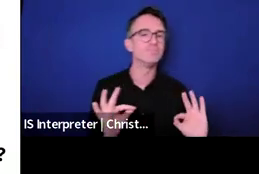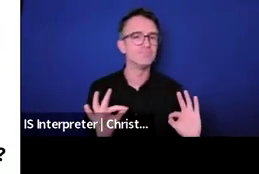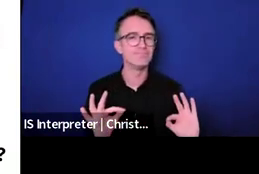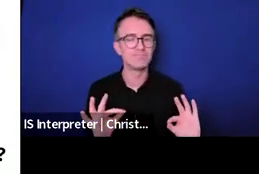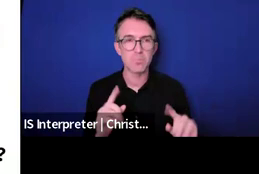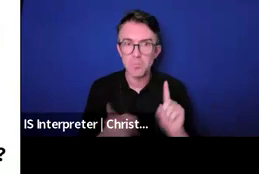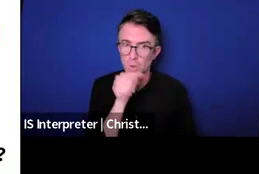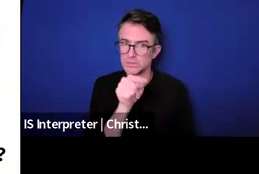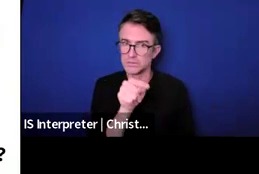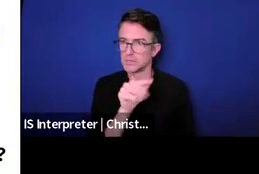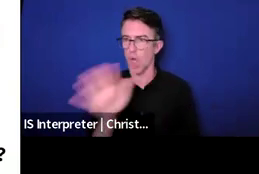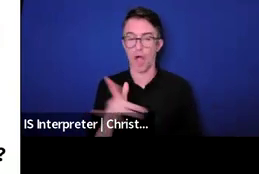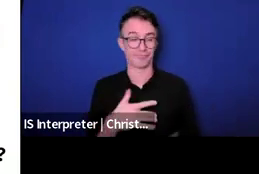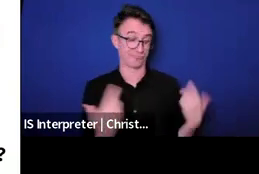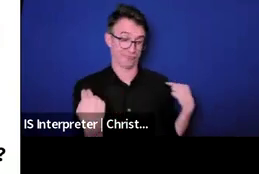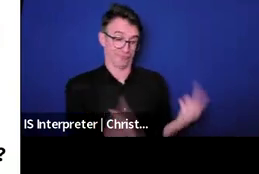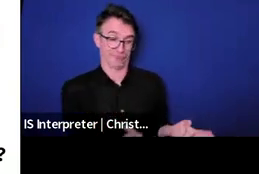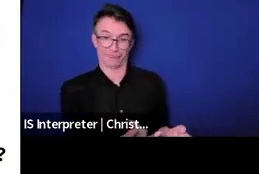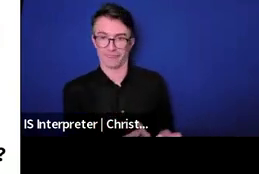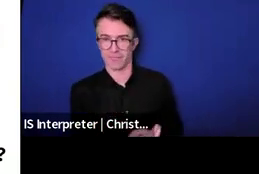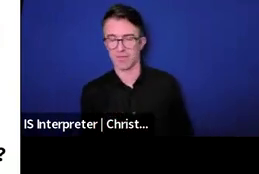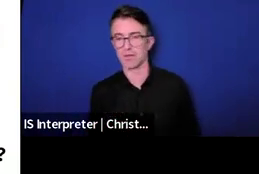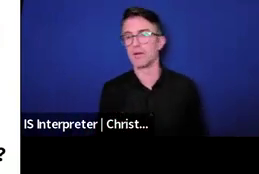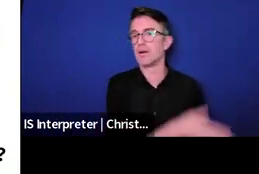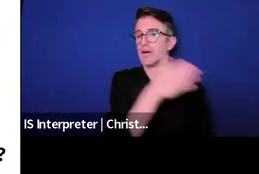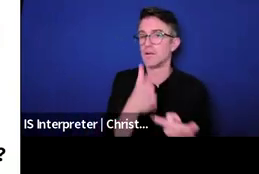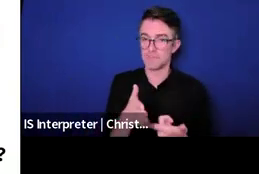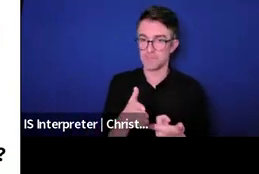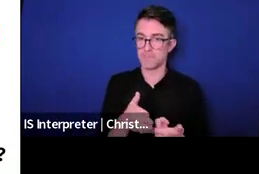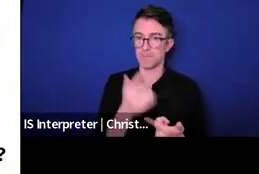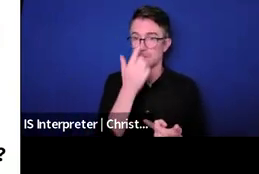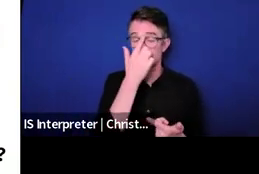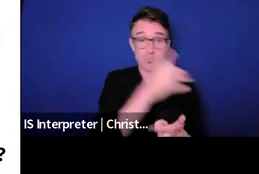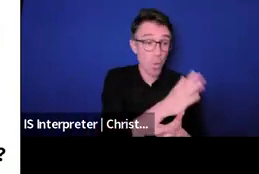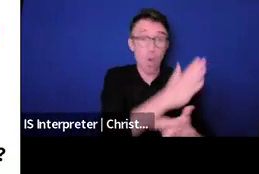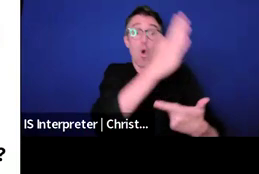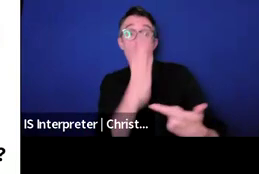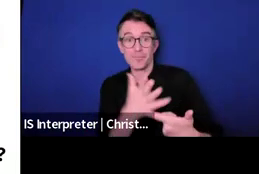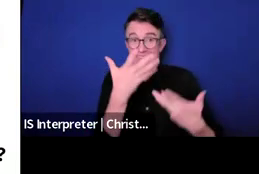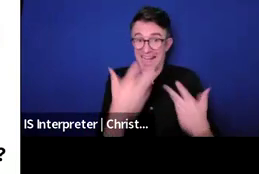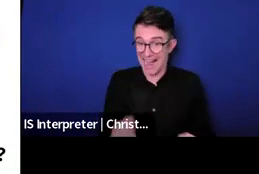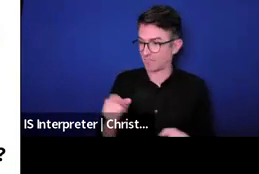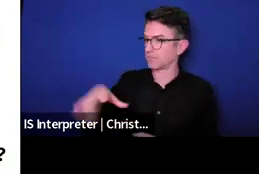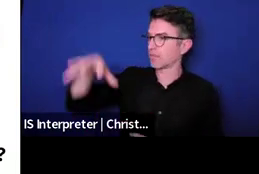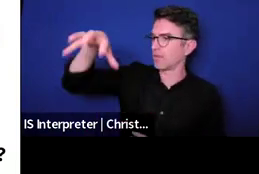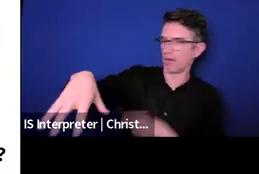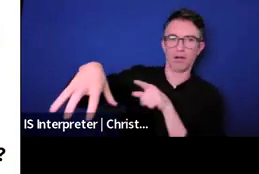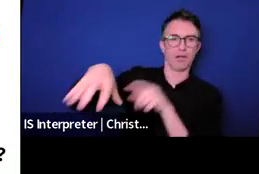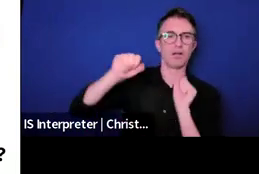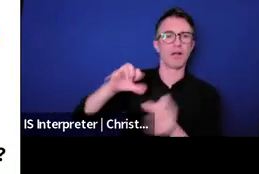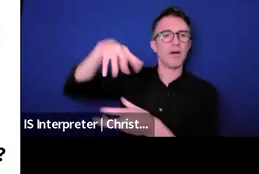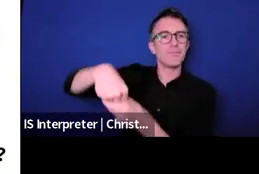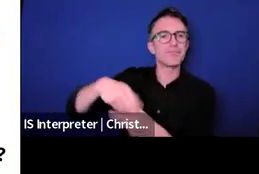affordable, accessible, and quality childcare for young children, having access to child benefits, and we would add as well